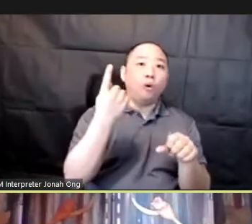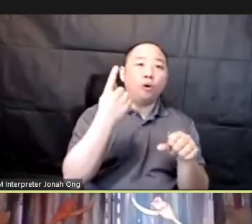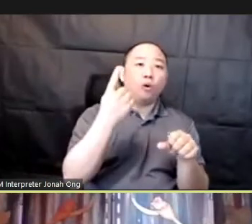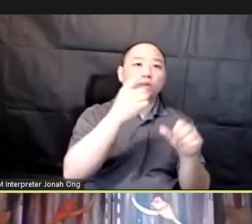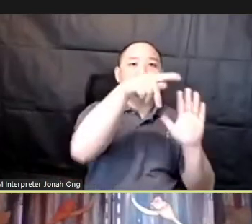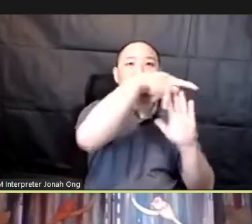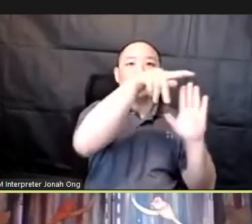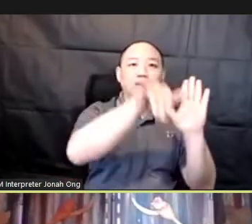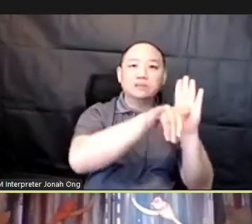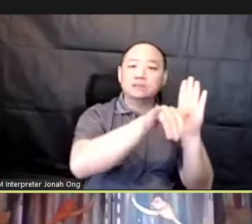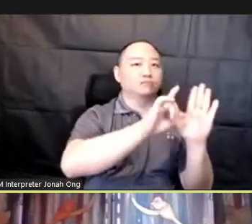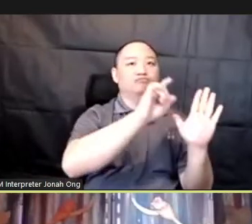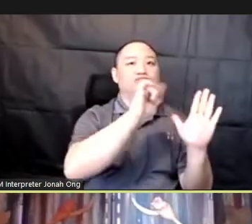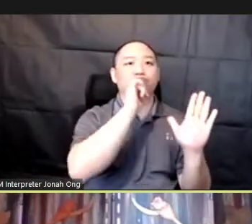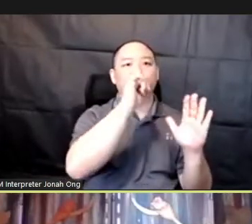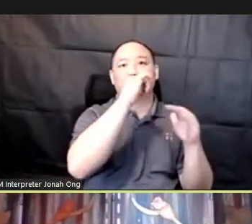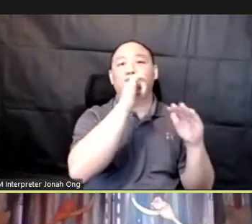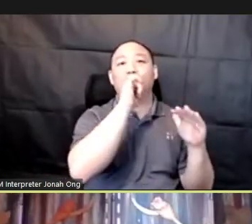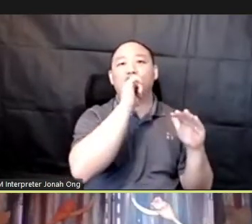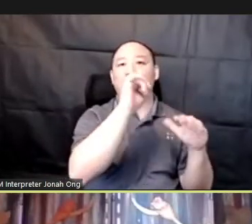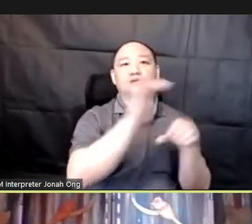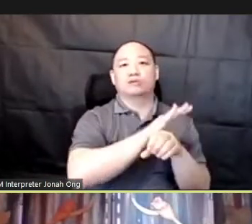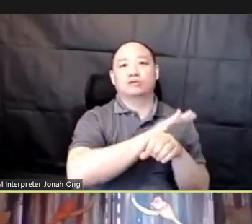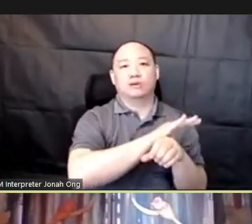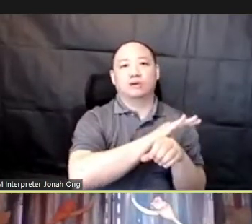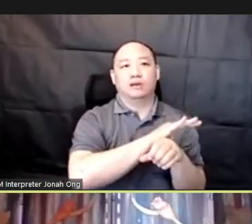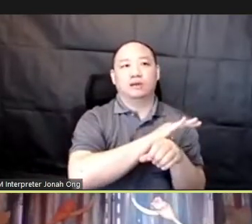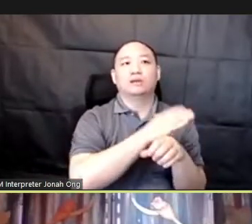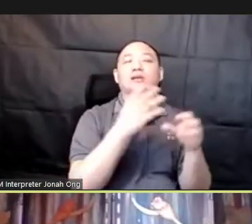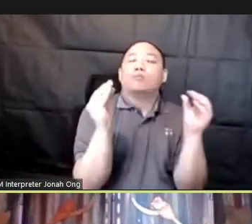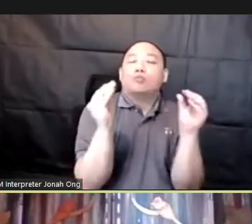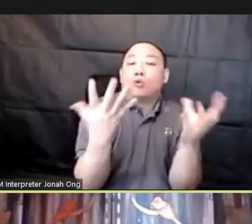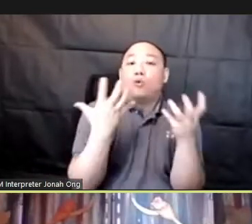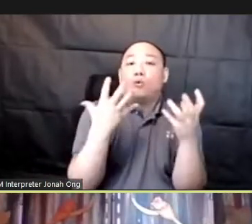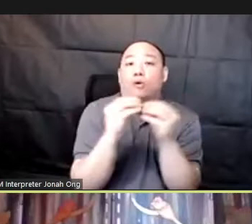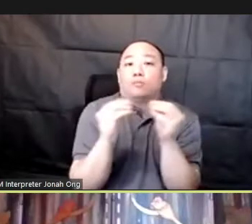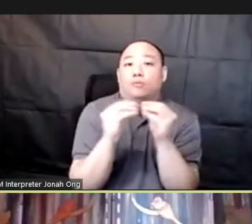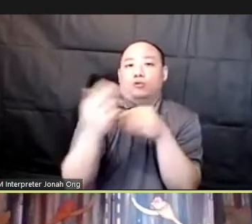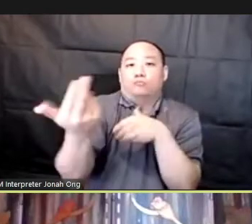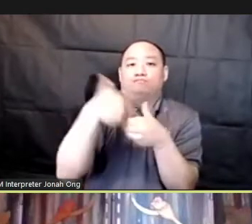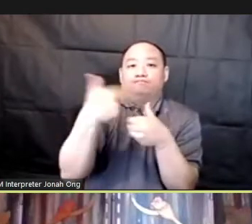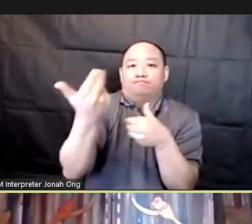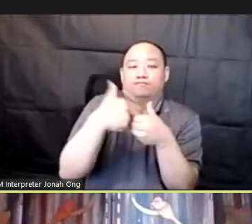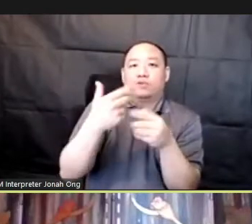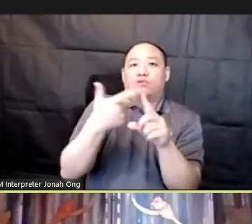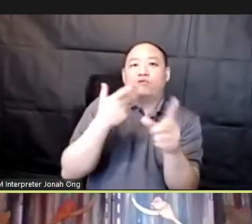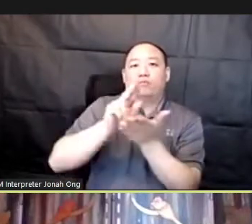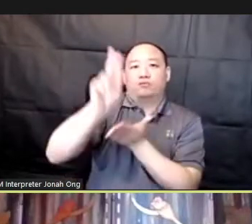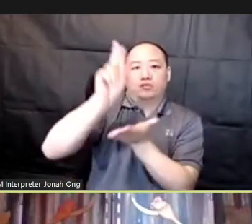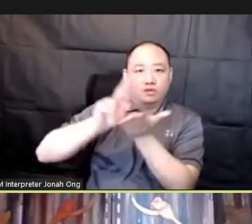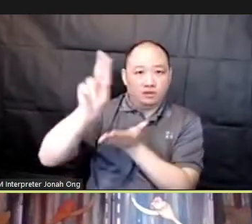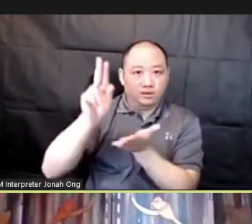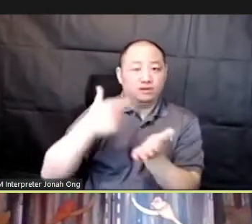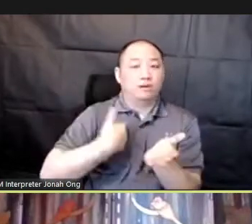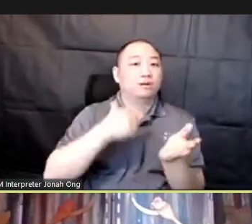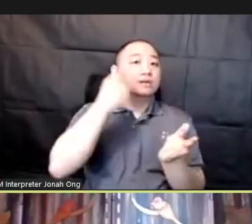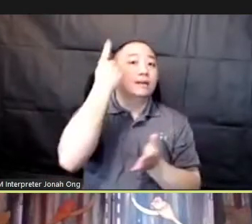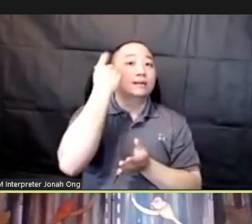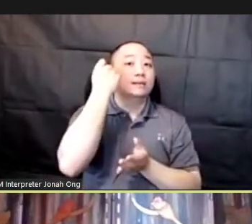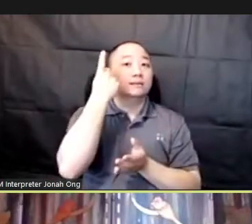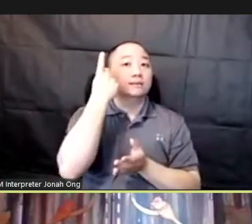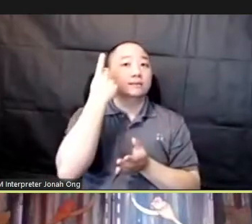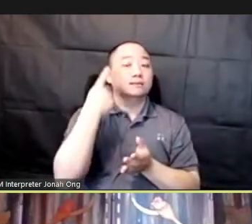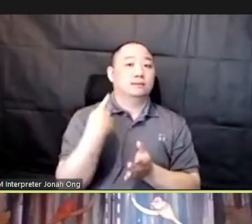have more student unions on board, only then would we start speaking to universities, because we understand that